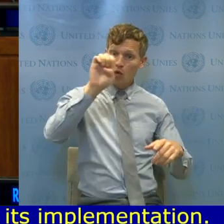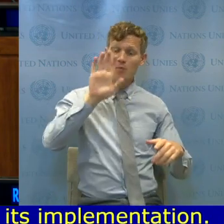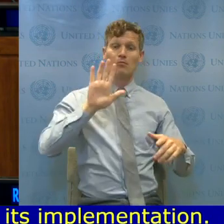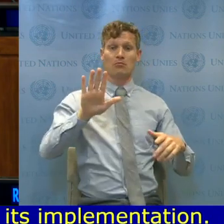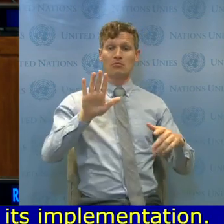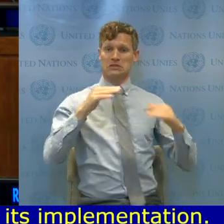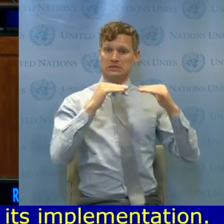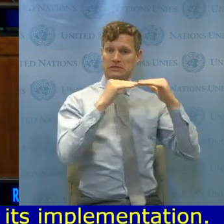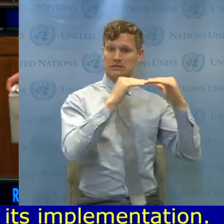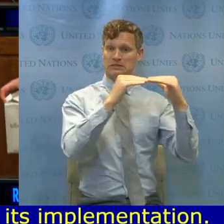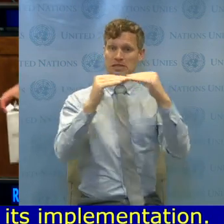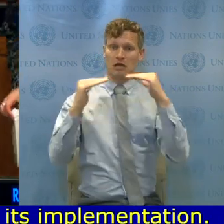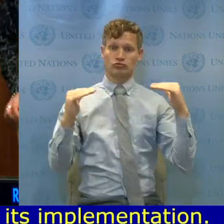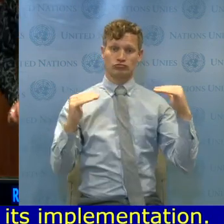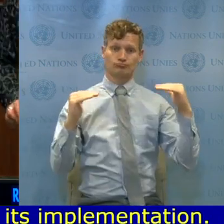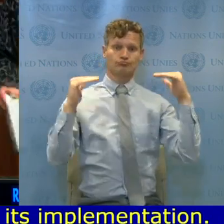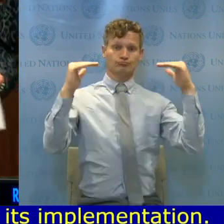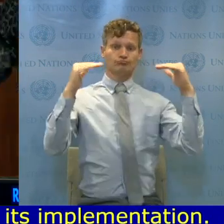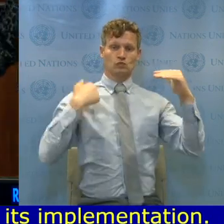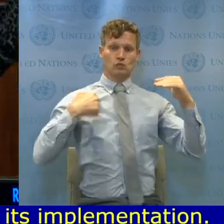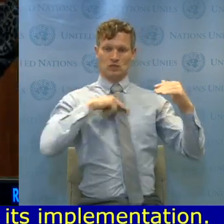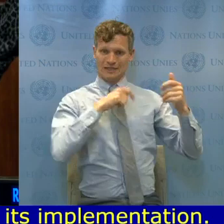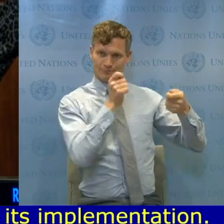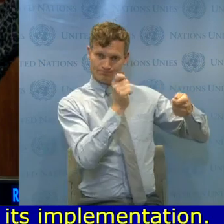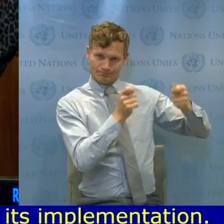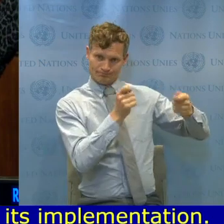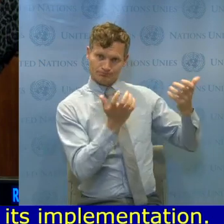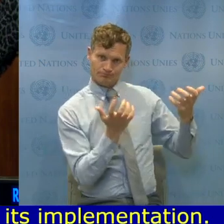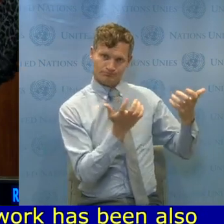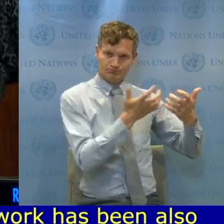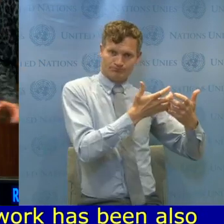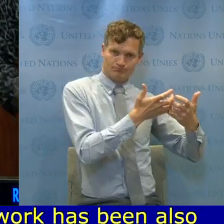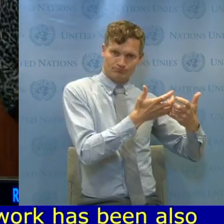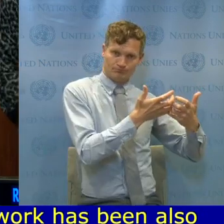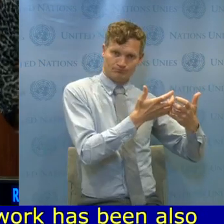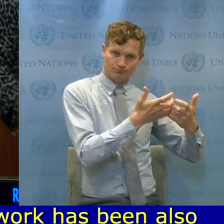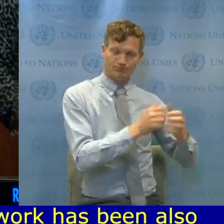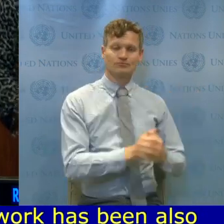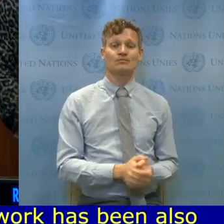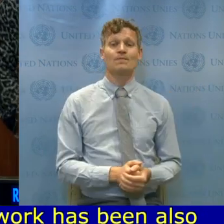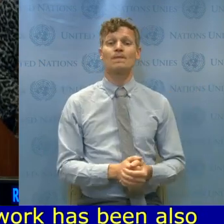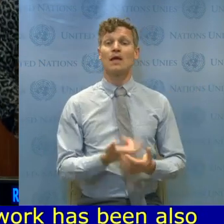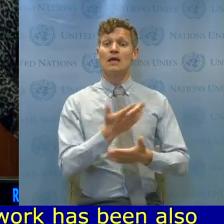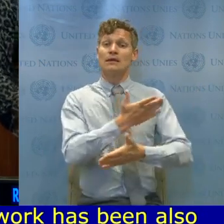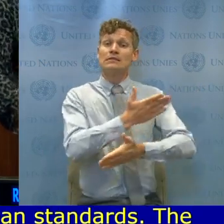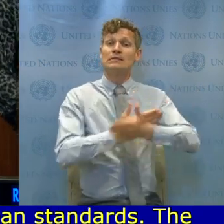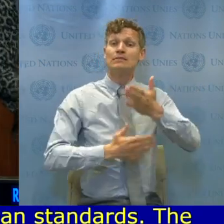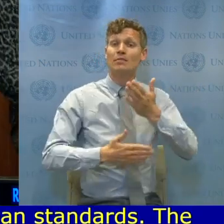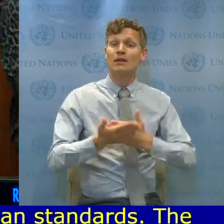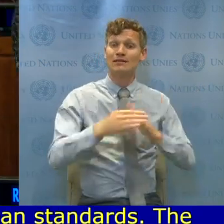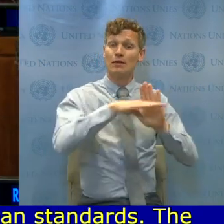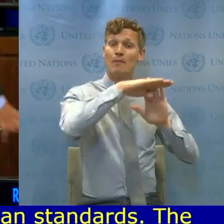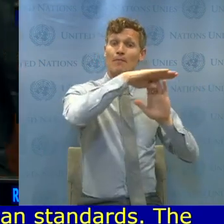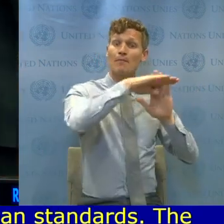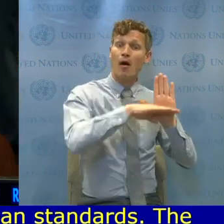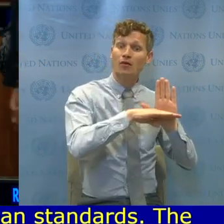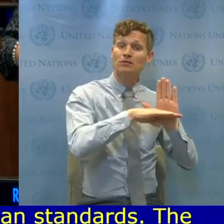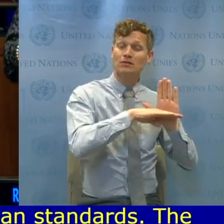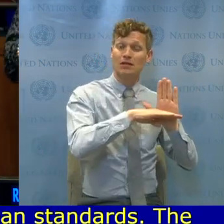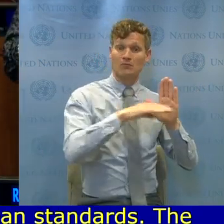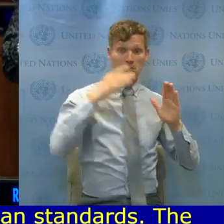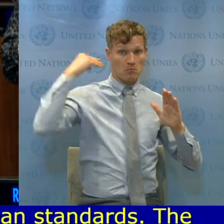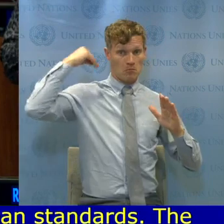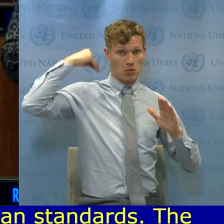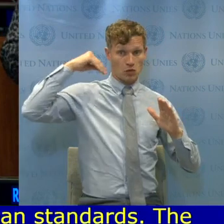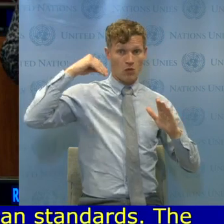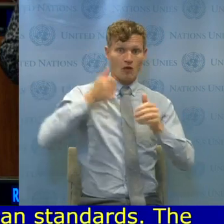Inclusion of the persons with disabilities is the main framework for Moldova's disability policy for the next years. It is focused,